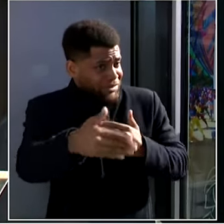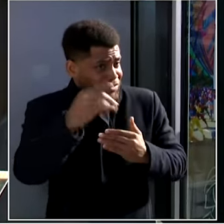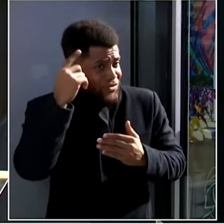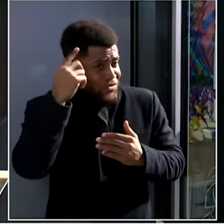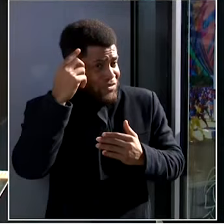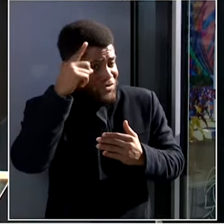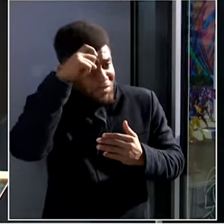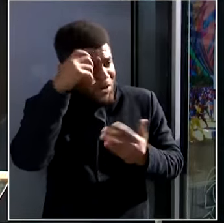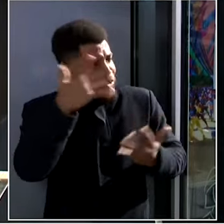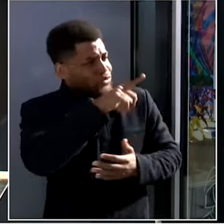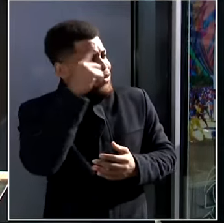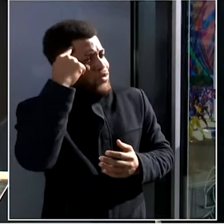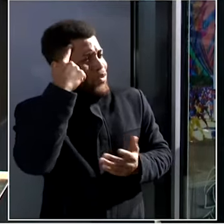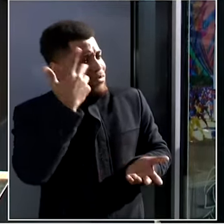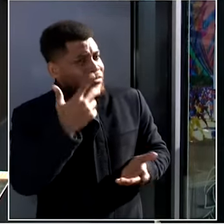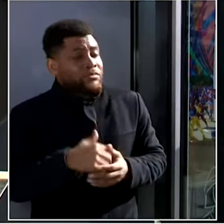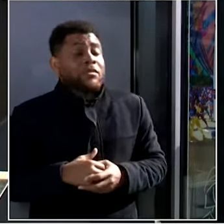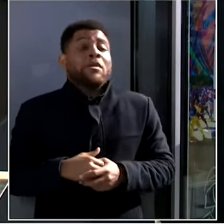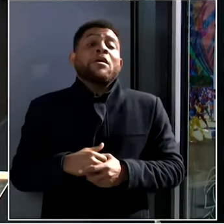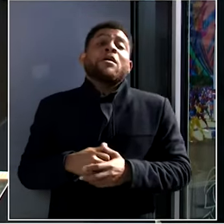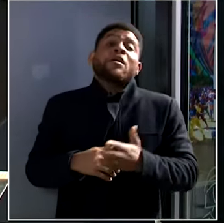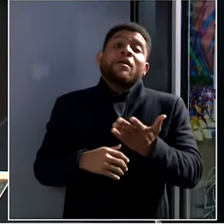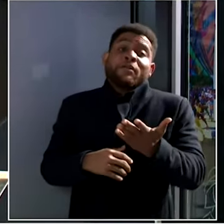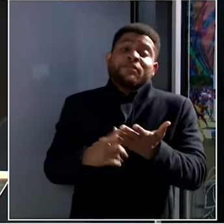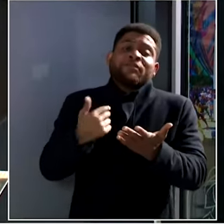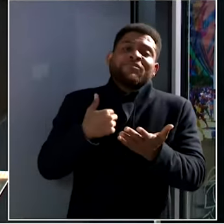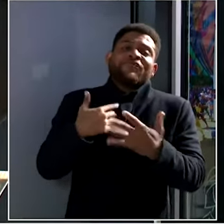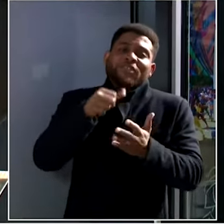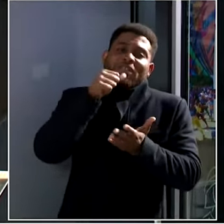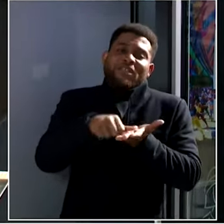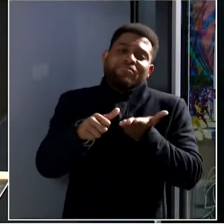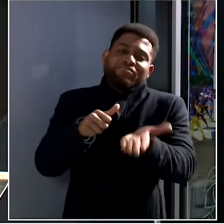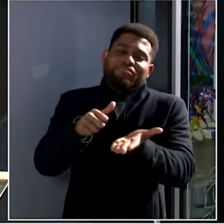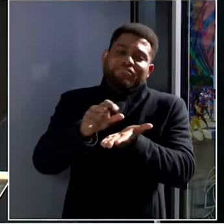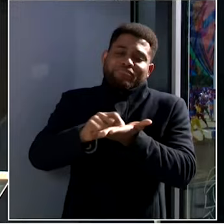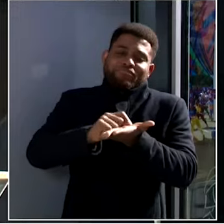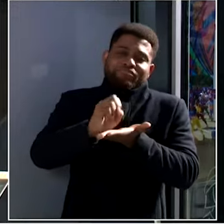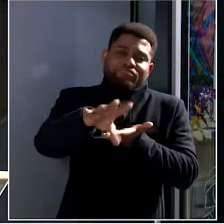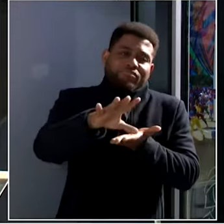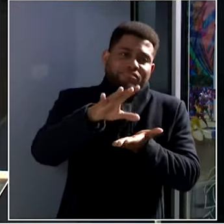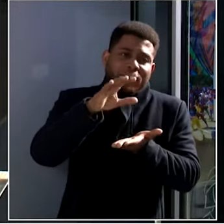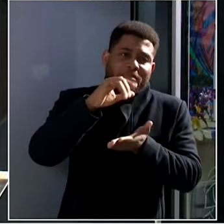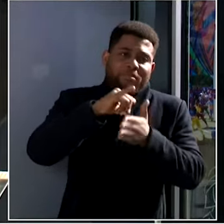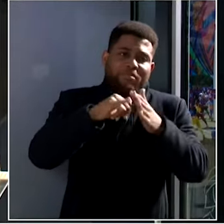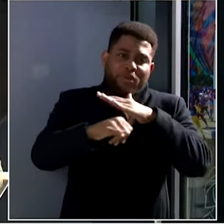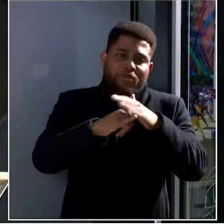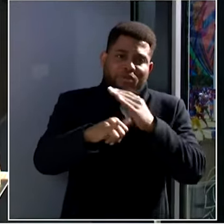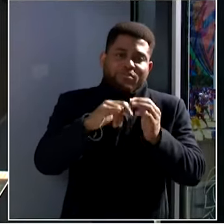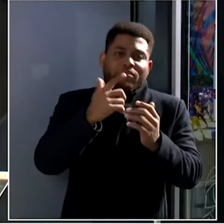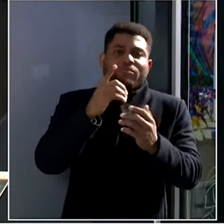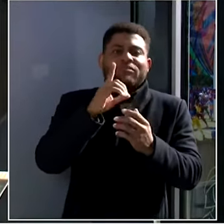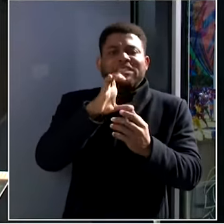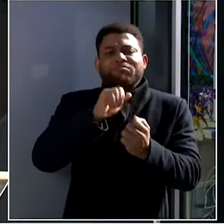a letter, I think you probably know, that indicated how the district would approach what I consider an